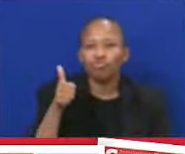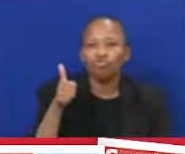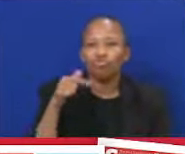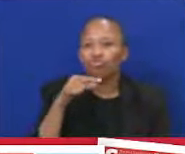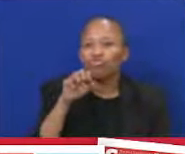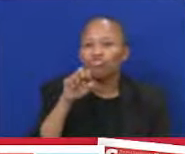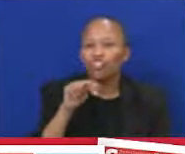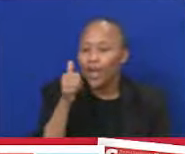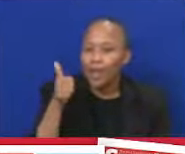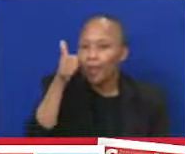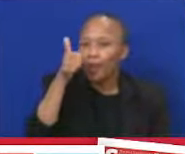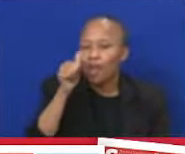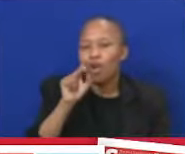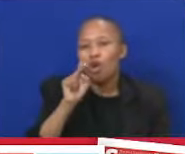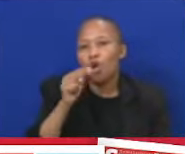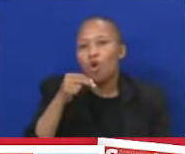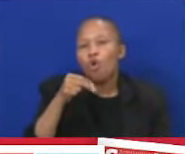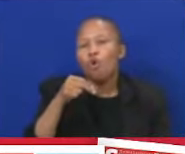And since then,